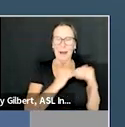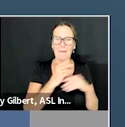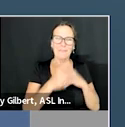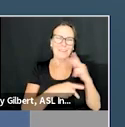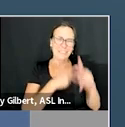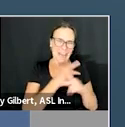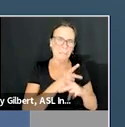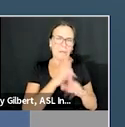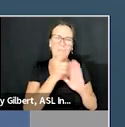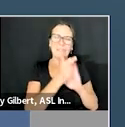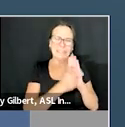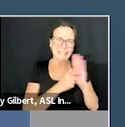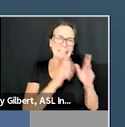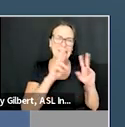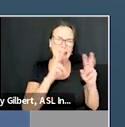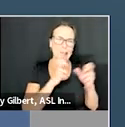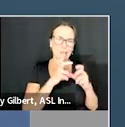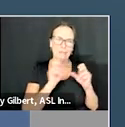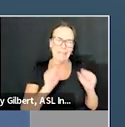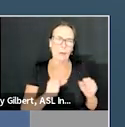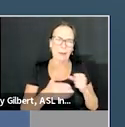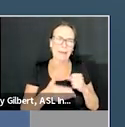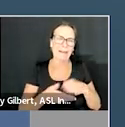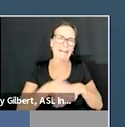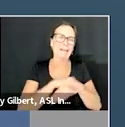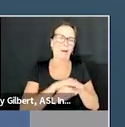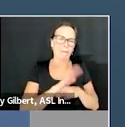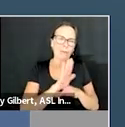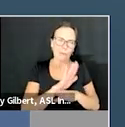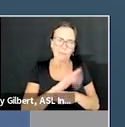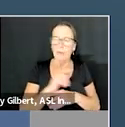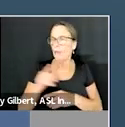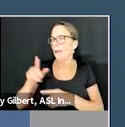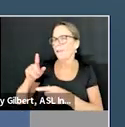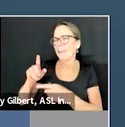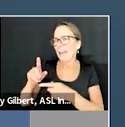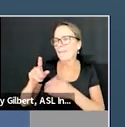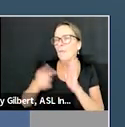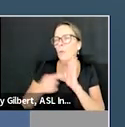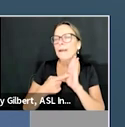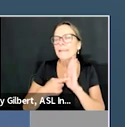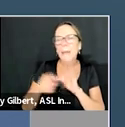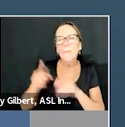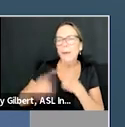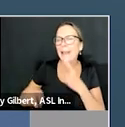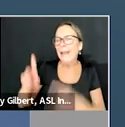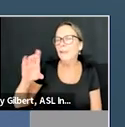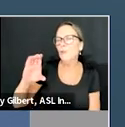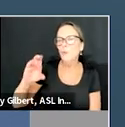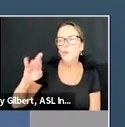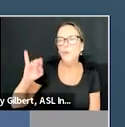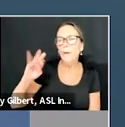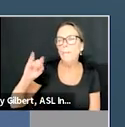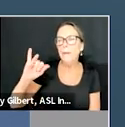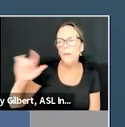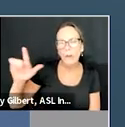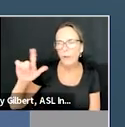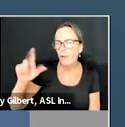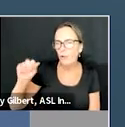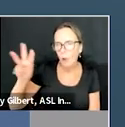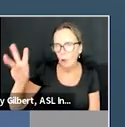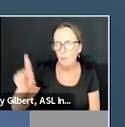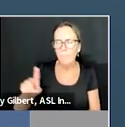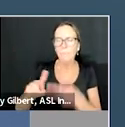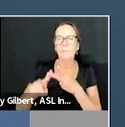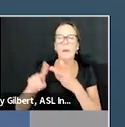issues that we can cover. We can't do criminal law, for instance. We can't do family